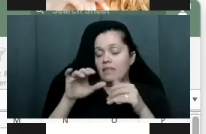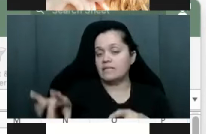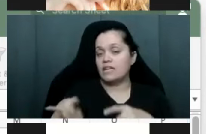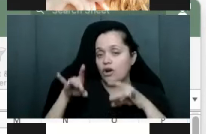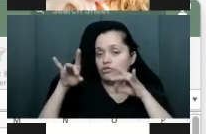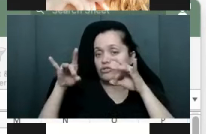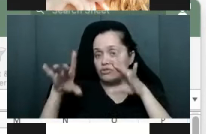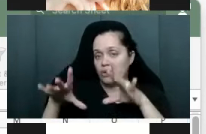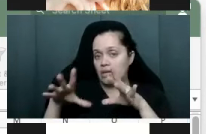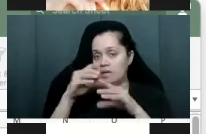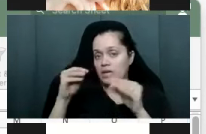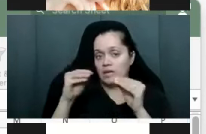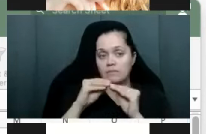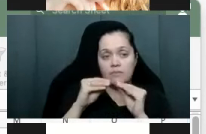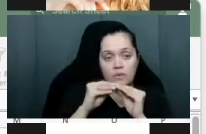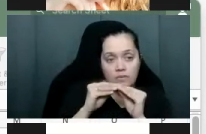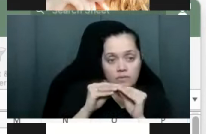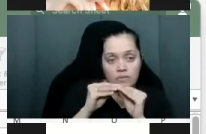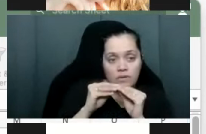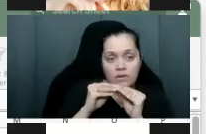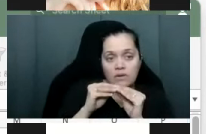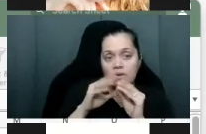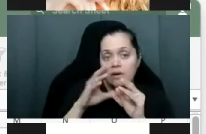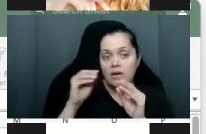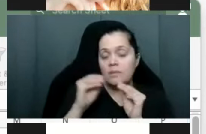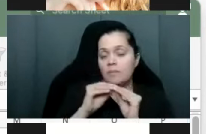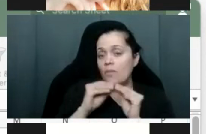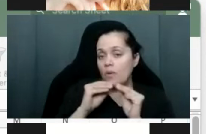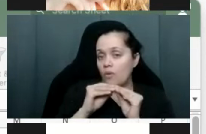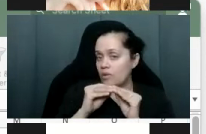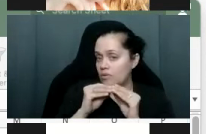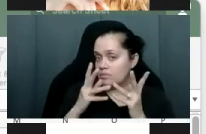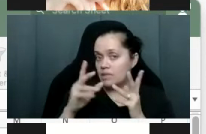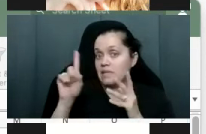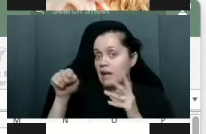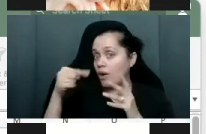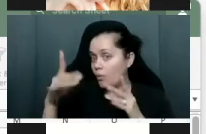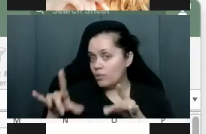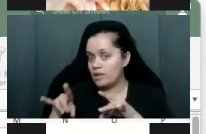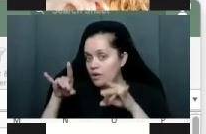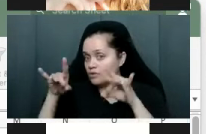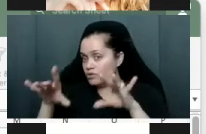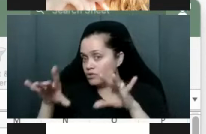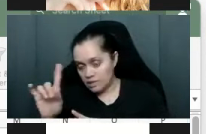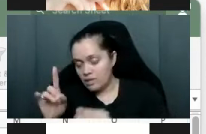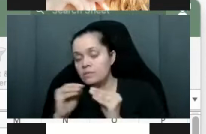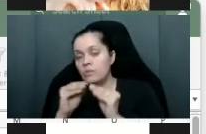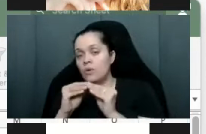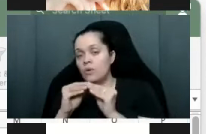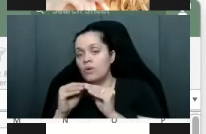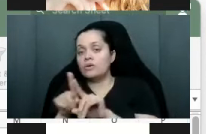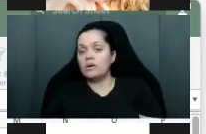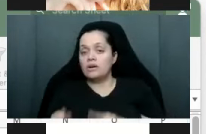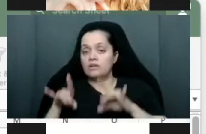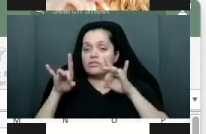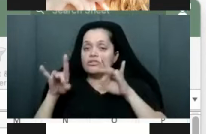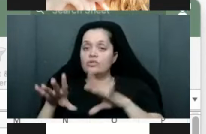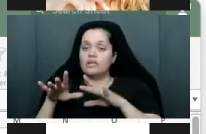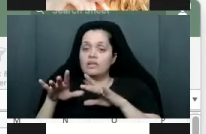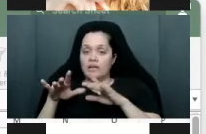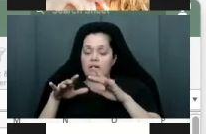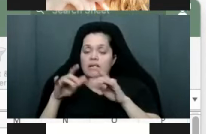more. Definitely and more. We don't want to say it's just Australia, but Australia is by far